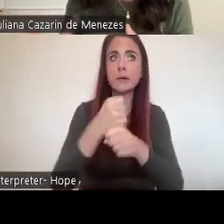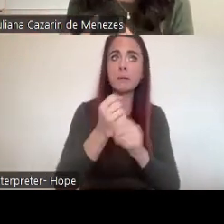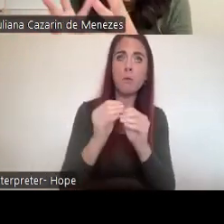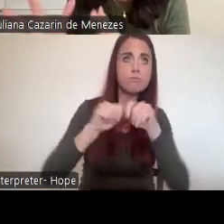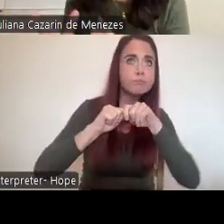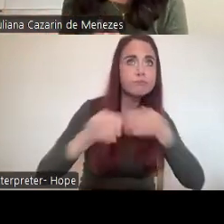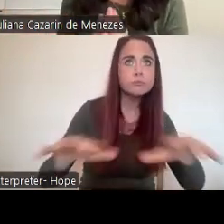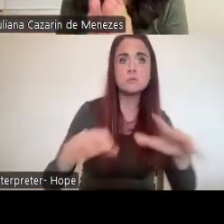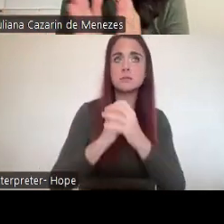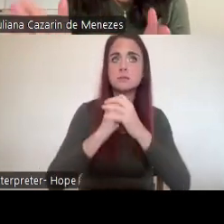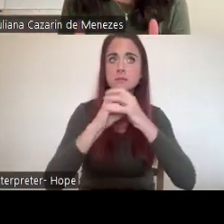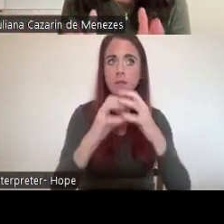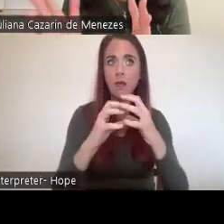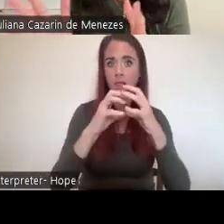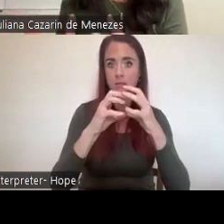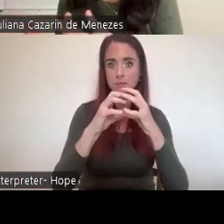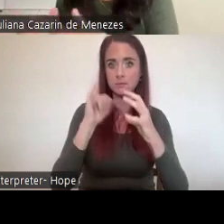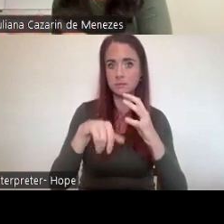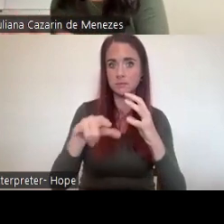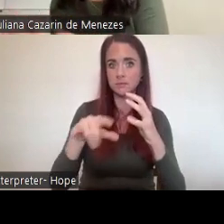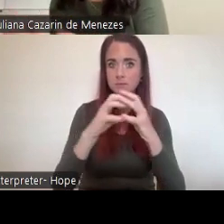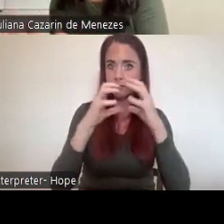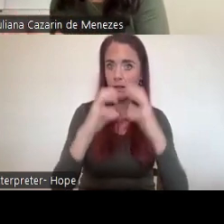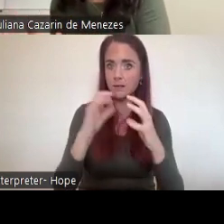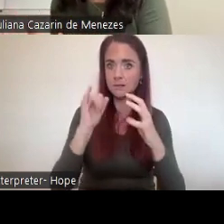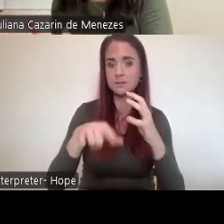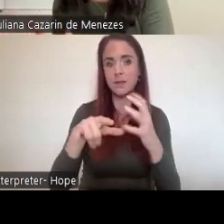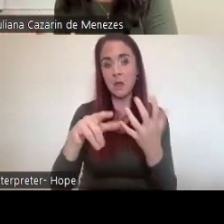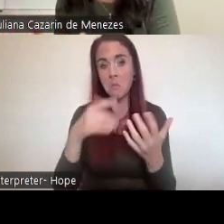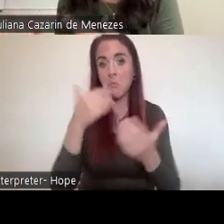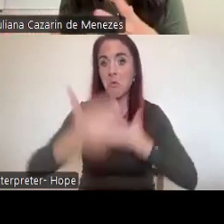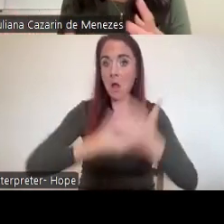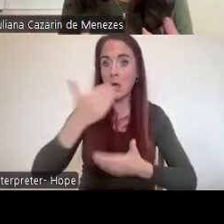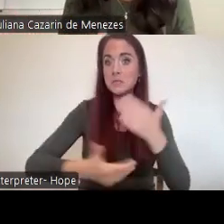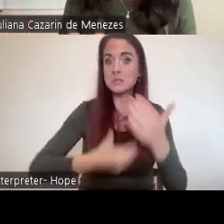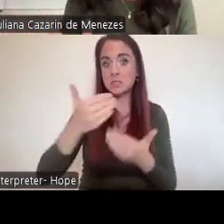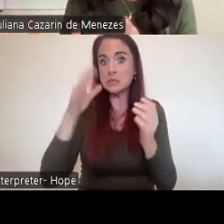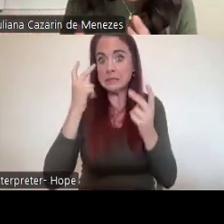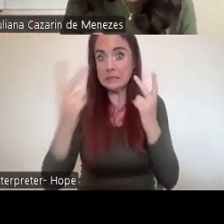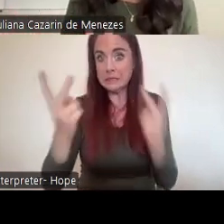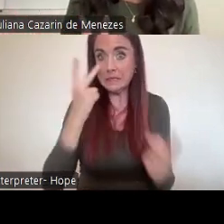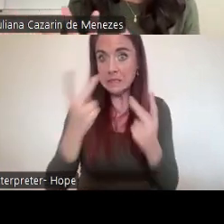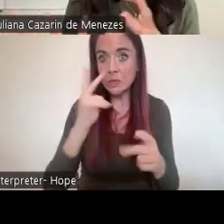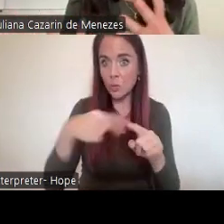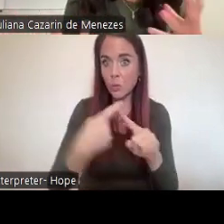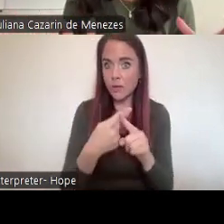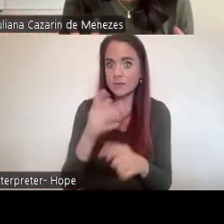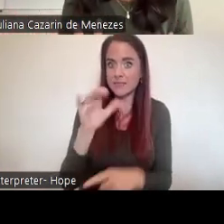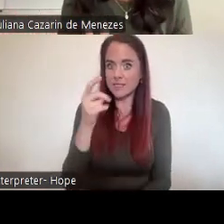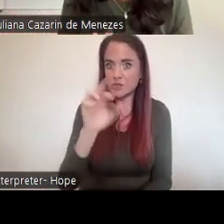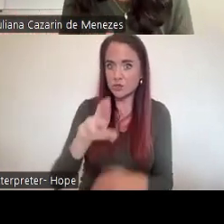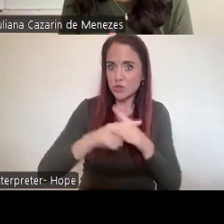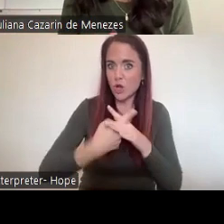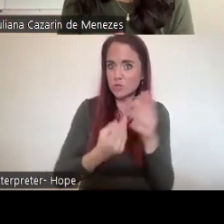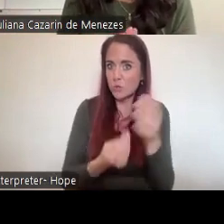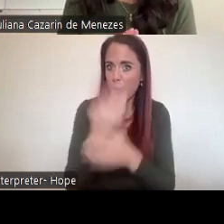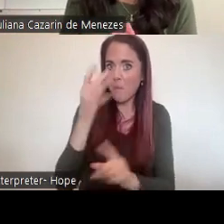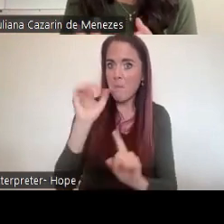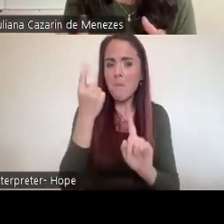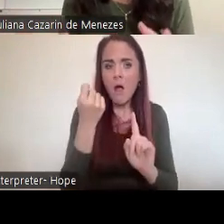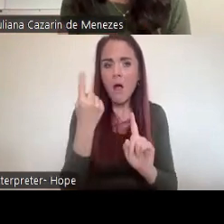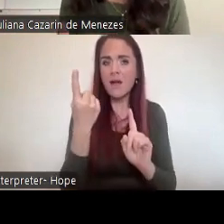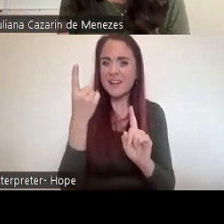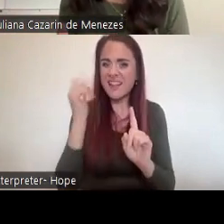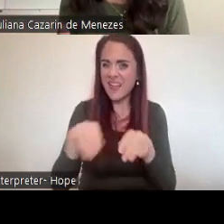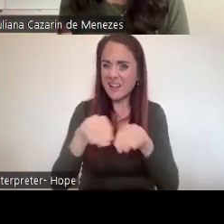cells, which it's a process implicated in cancer formation. But does this